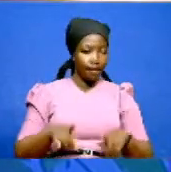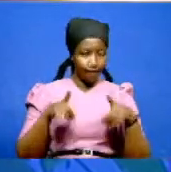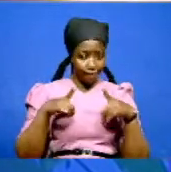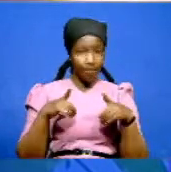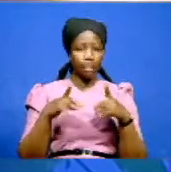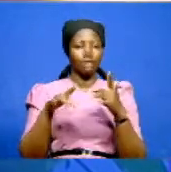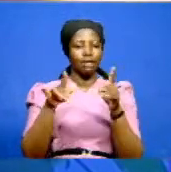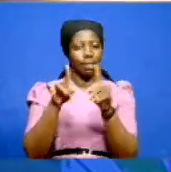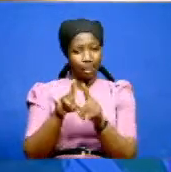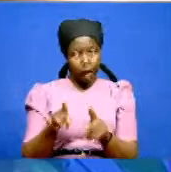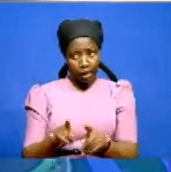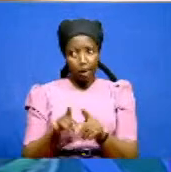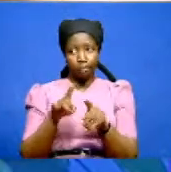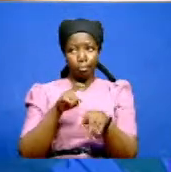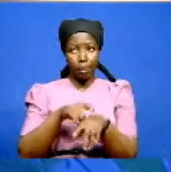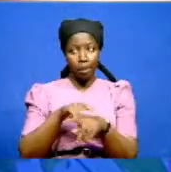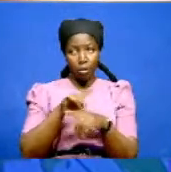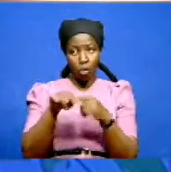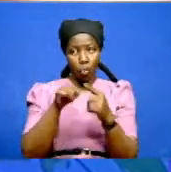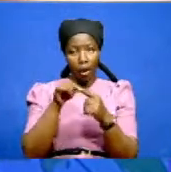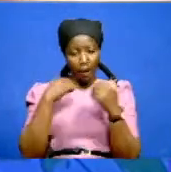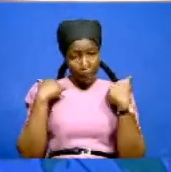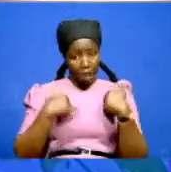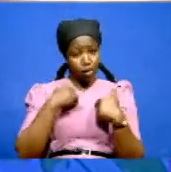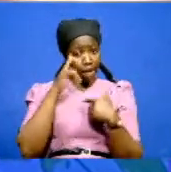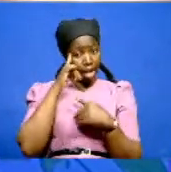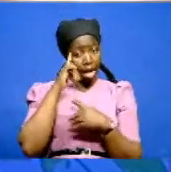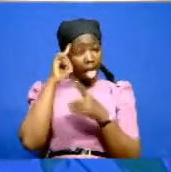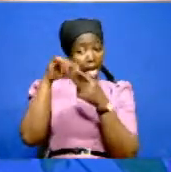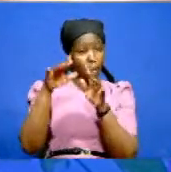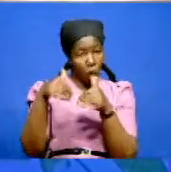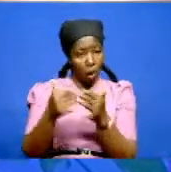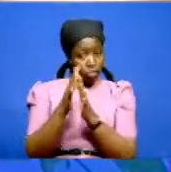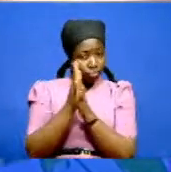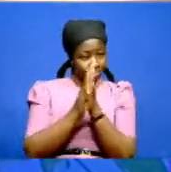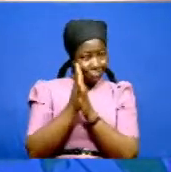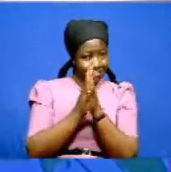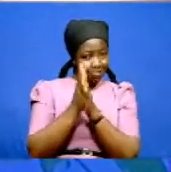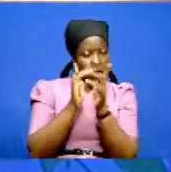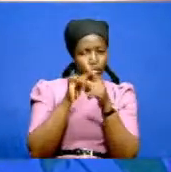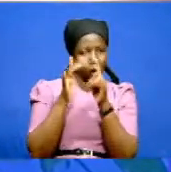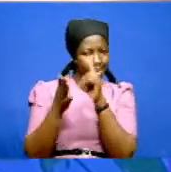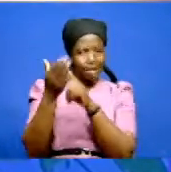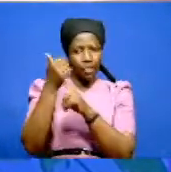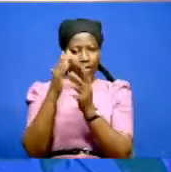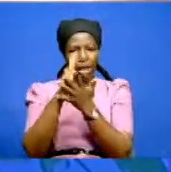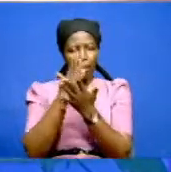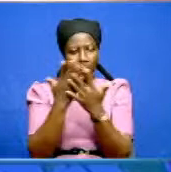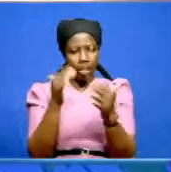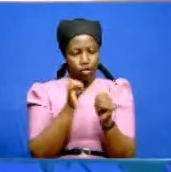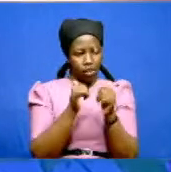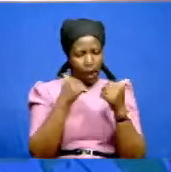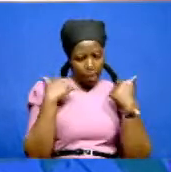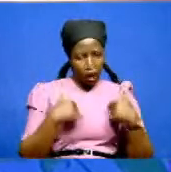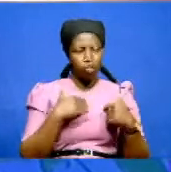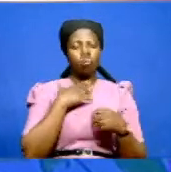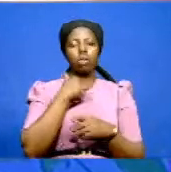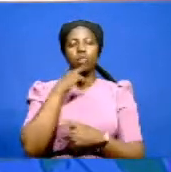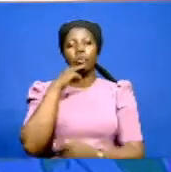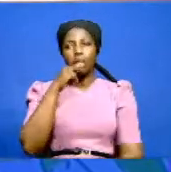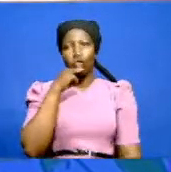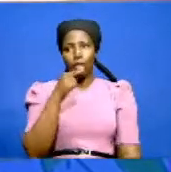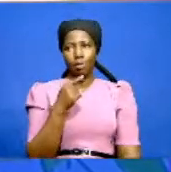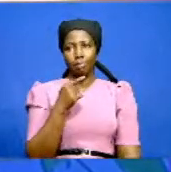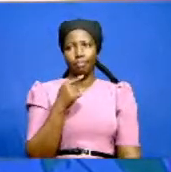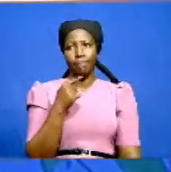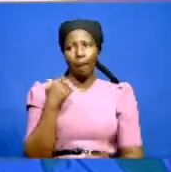even as I may aspire to achieve some of the things that I am about to mention.